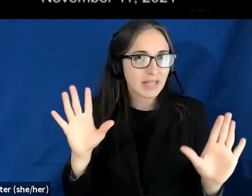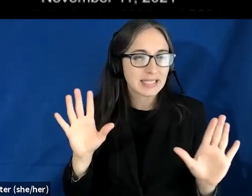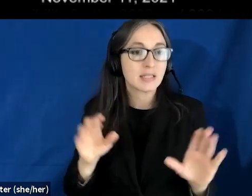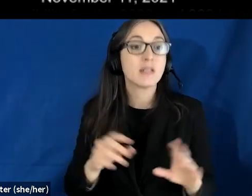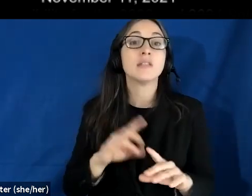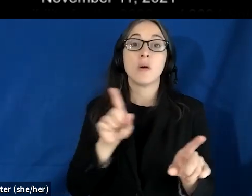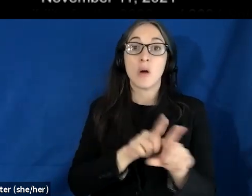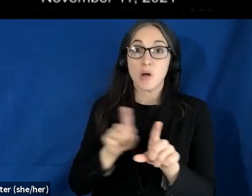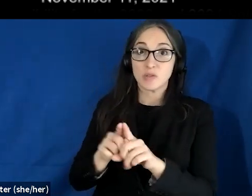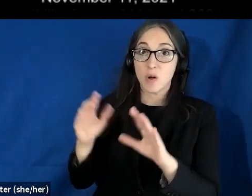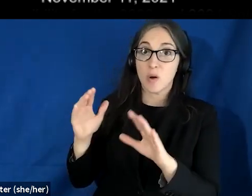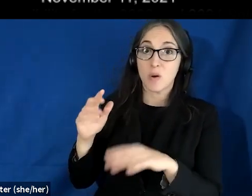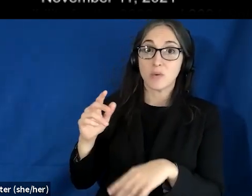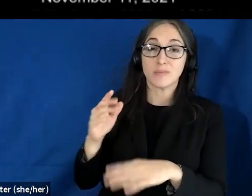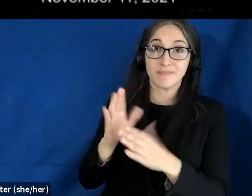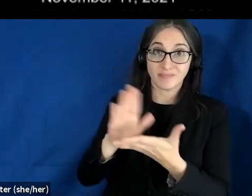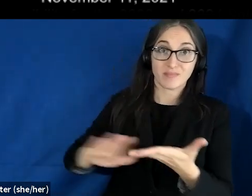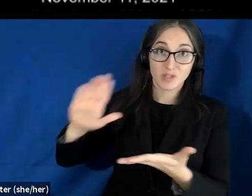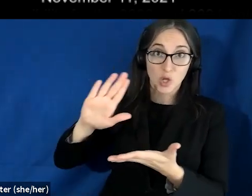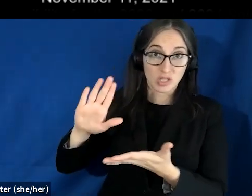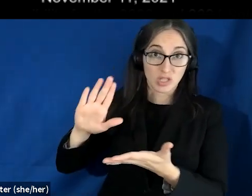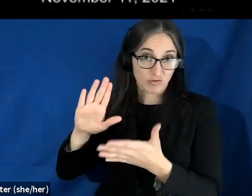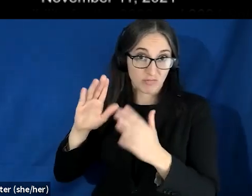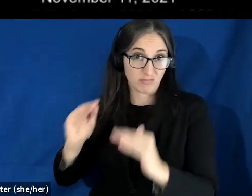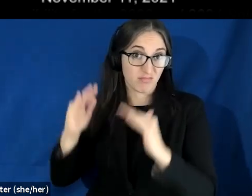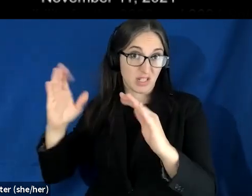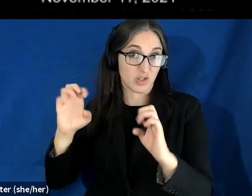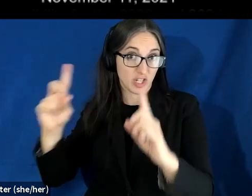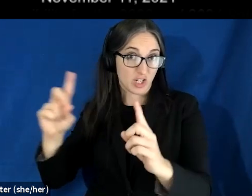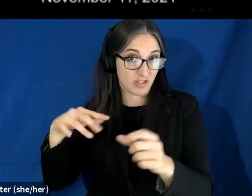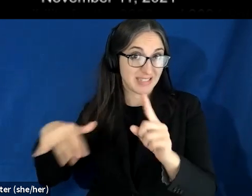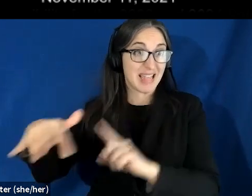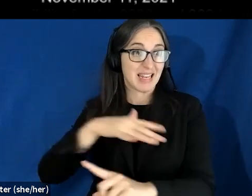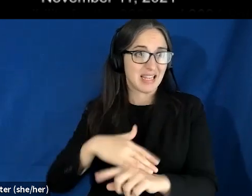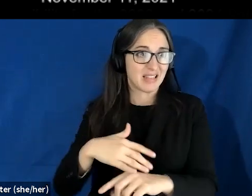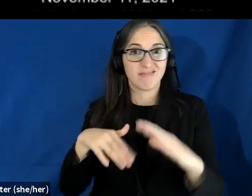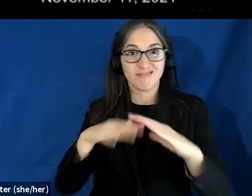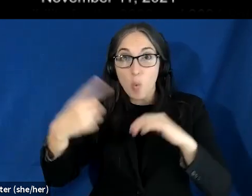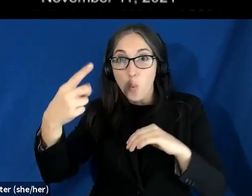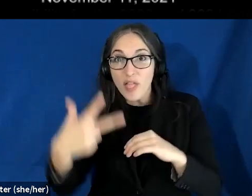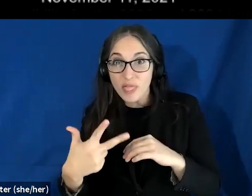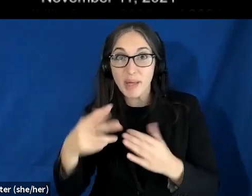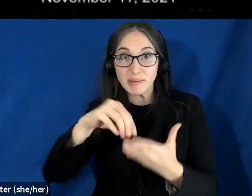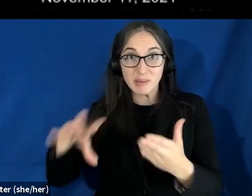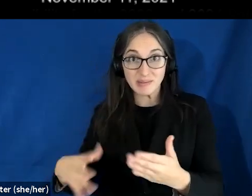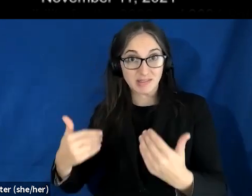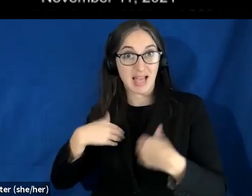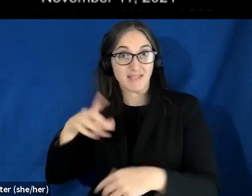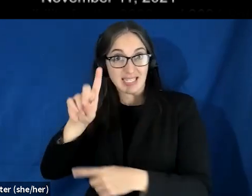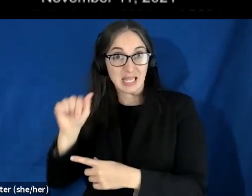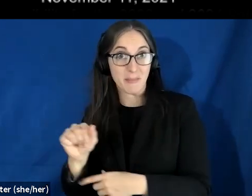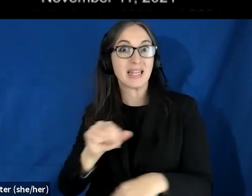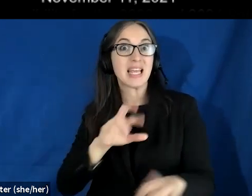third of students with disabilities actually report them to the Disability Services Office. And so faculty can't even rely